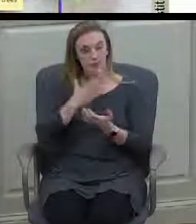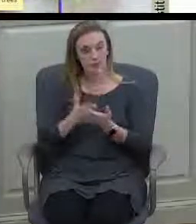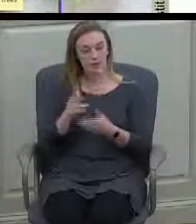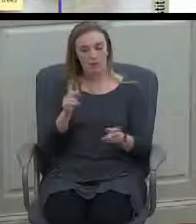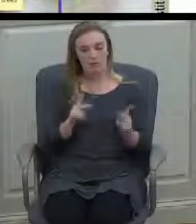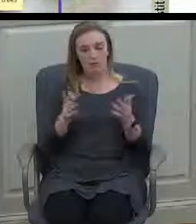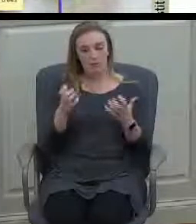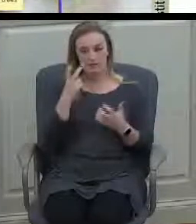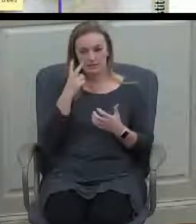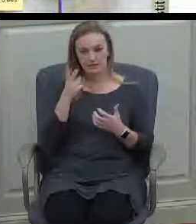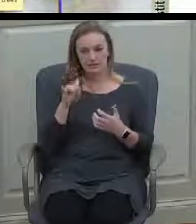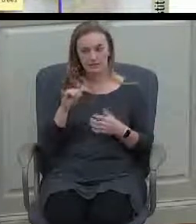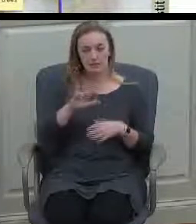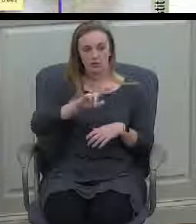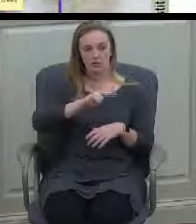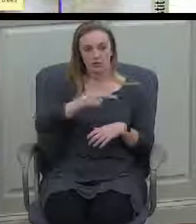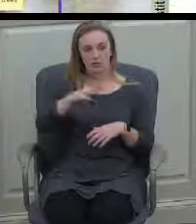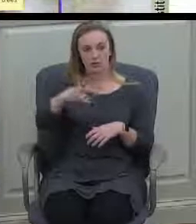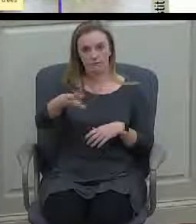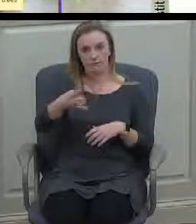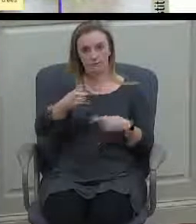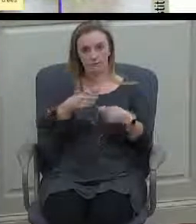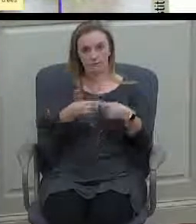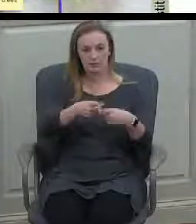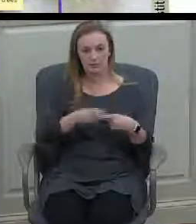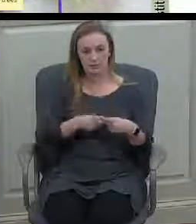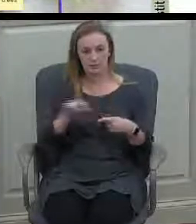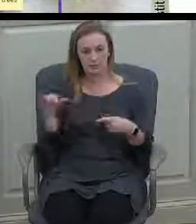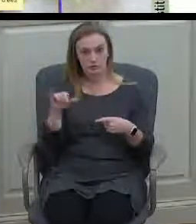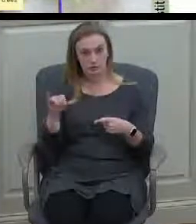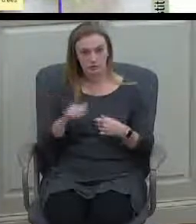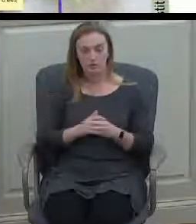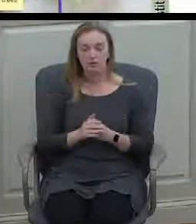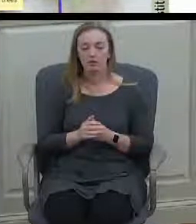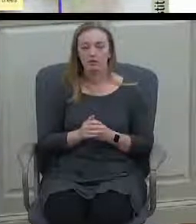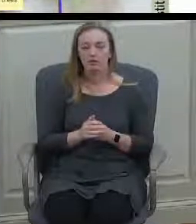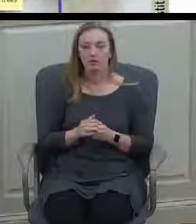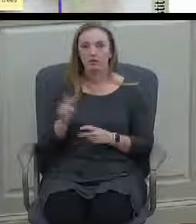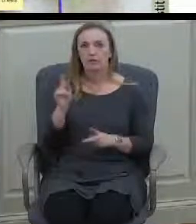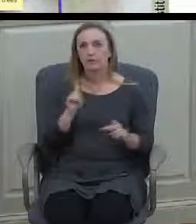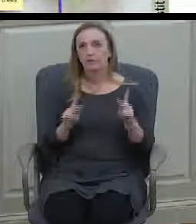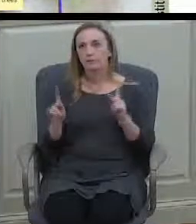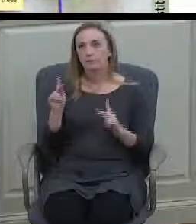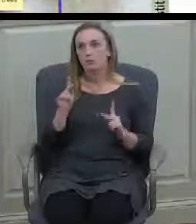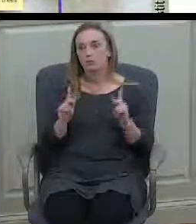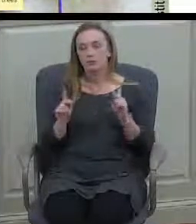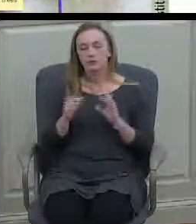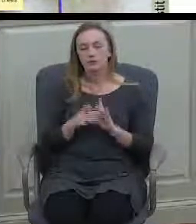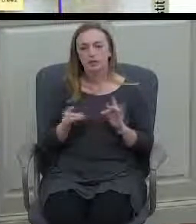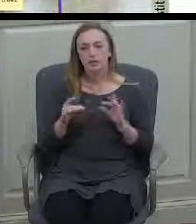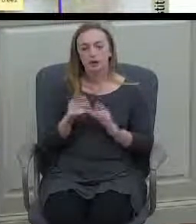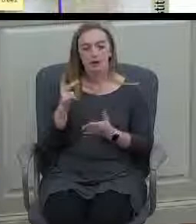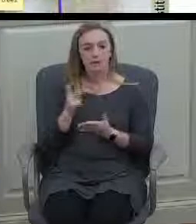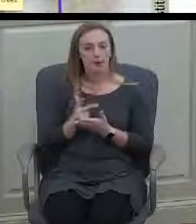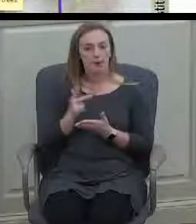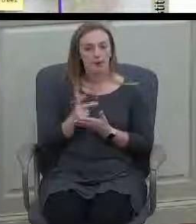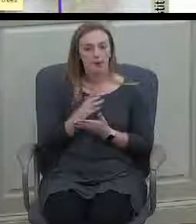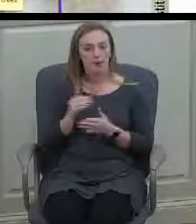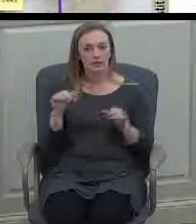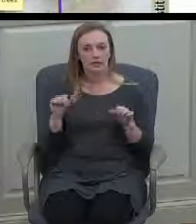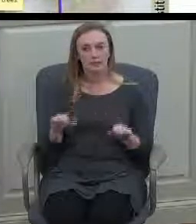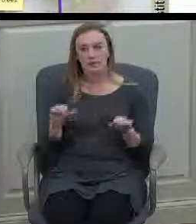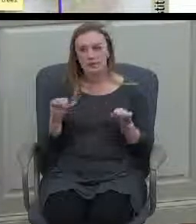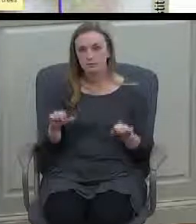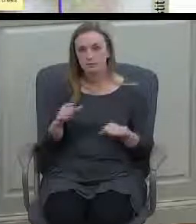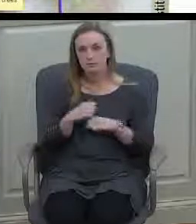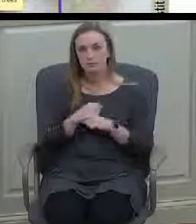on 3rd and 4th intersections as well. People talked about parking and the possibility of